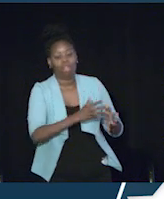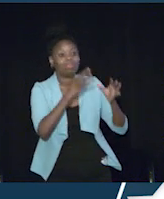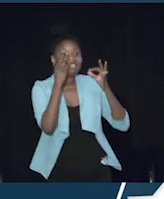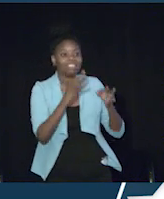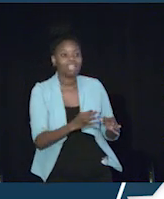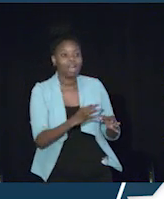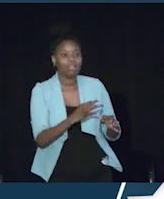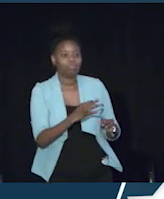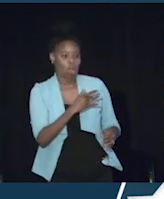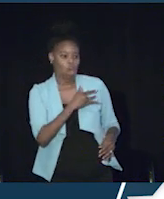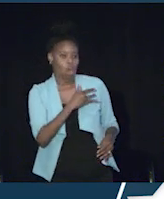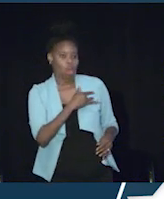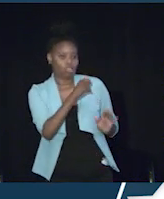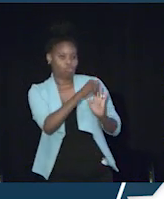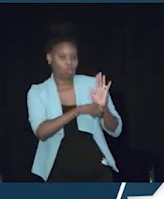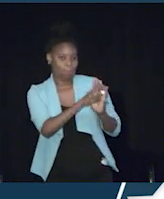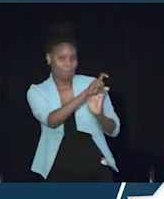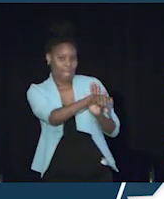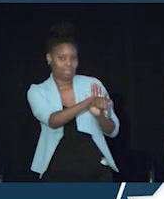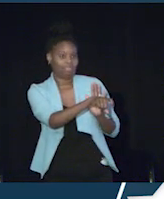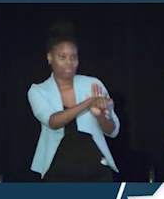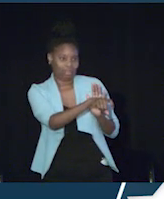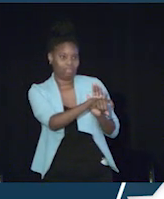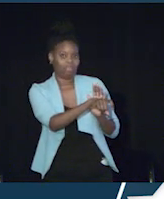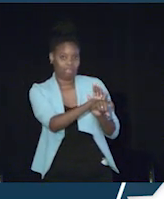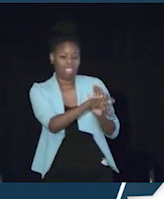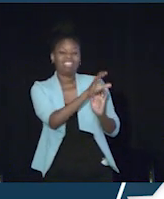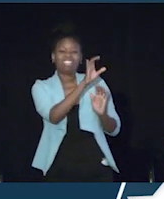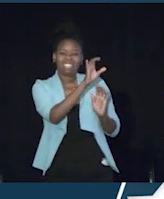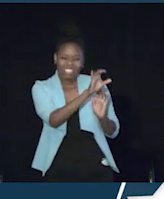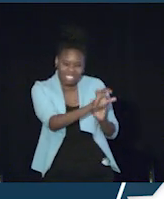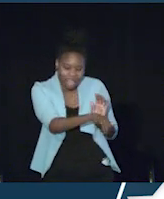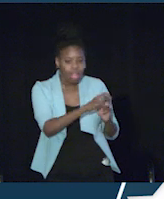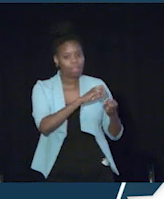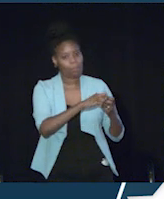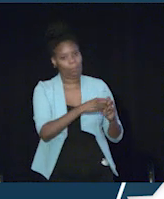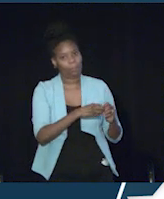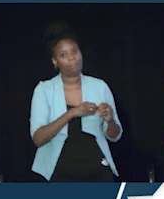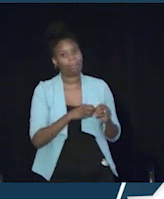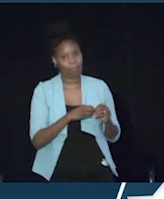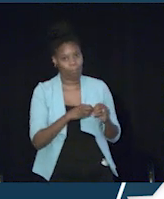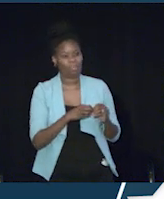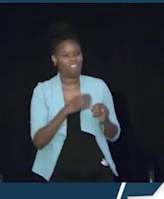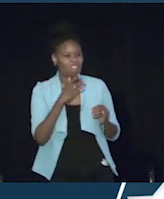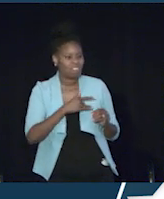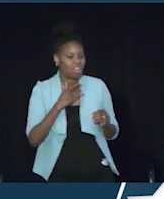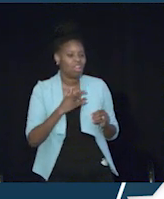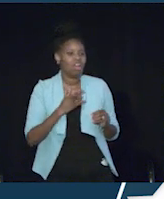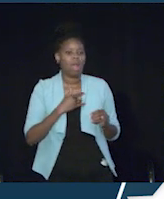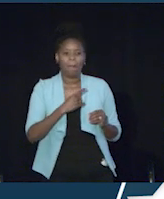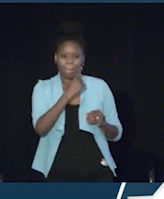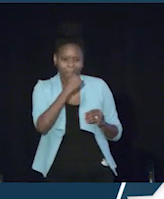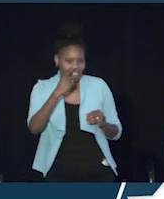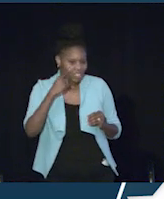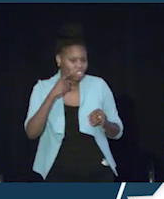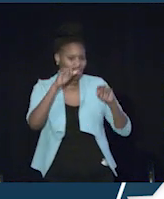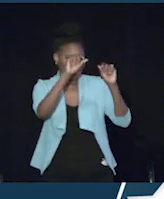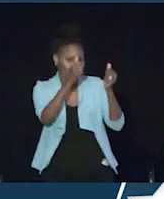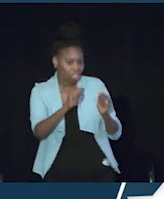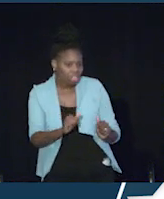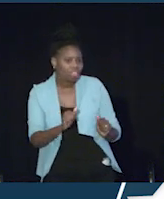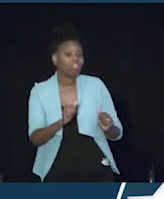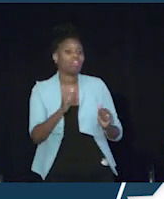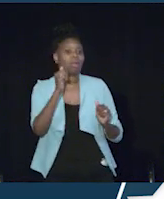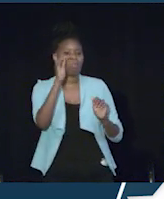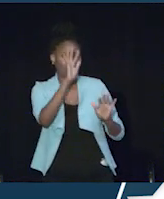surgery. That was what was causing, when I was the dizziness and the blurriness, and